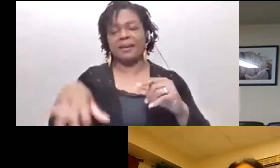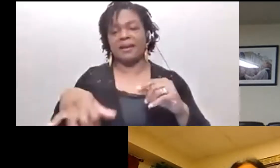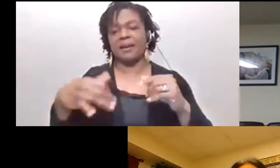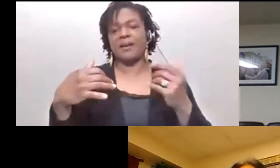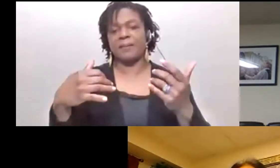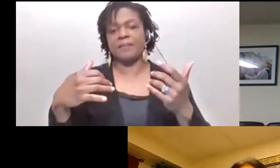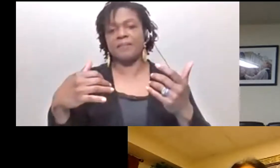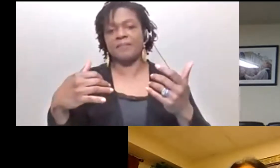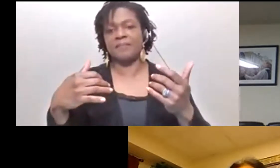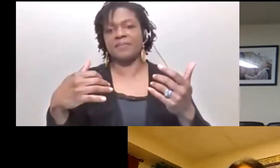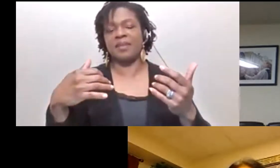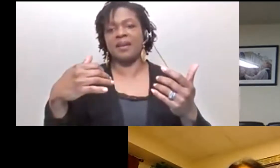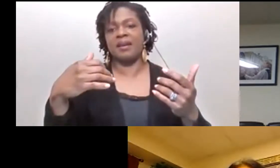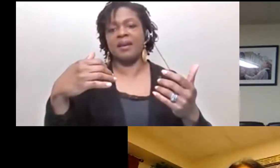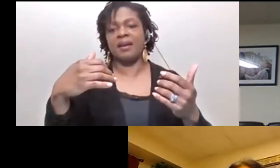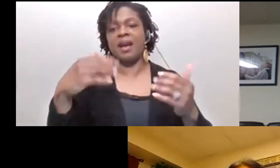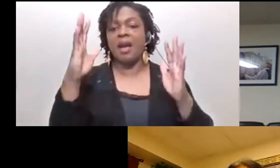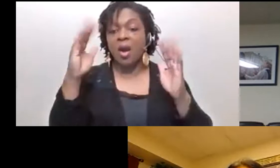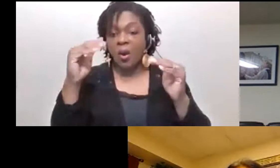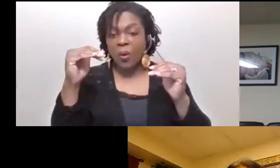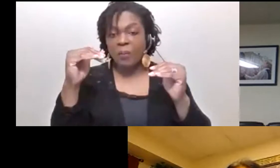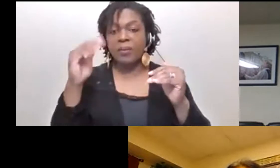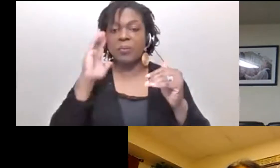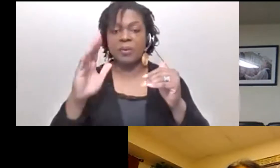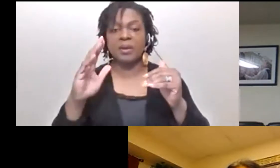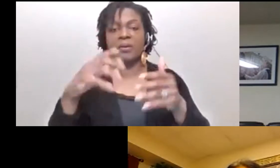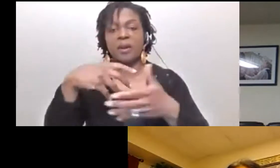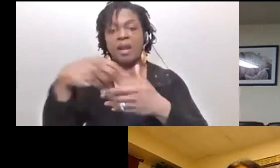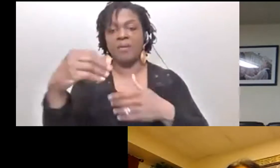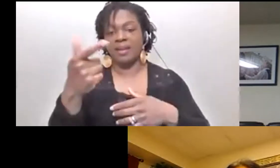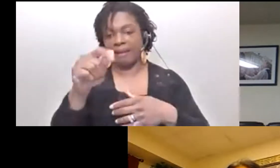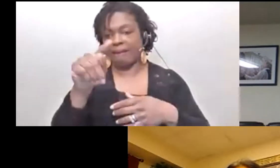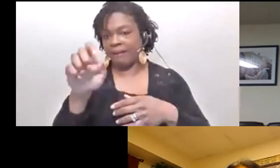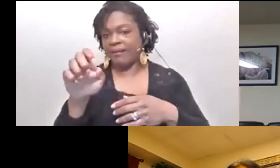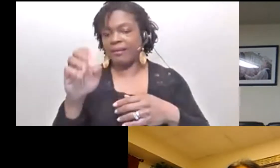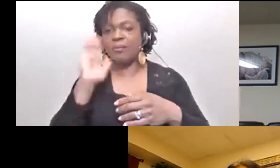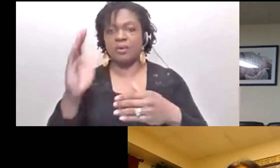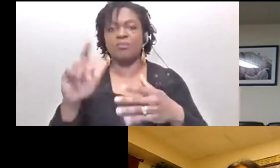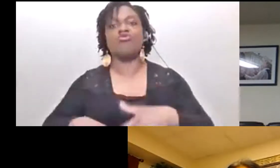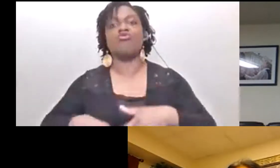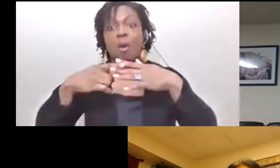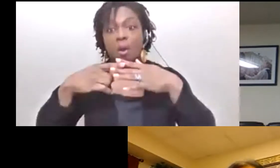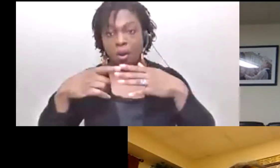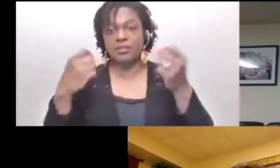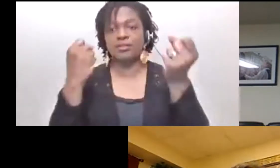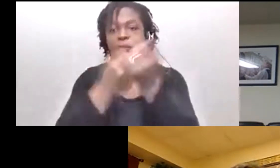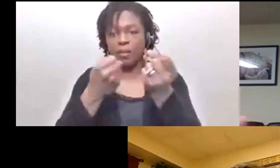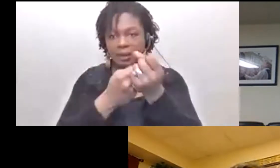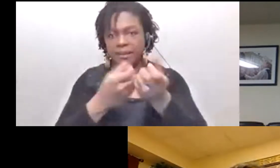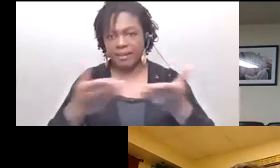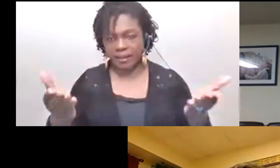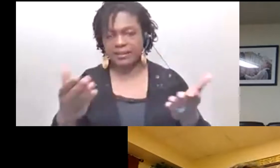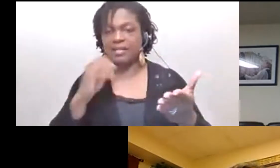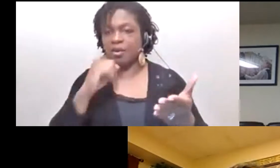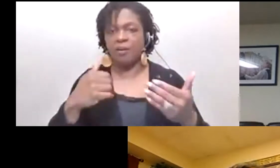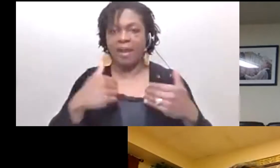to try and come out, at least I'm hopeful that we will come out the gate supporting things that have, you know, not as much division. Maybe down